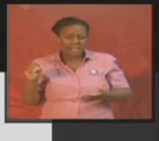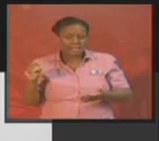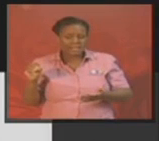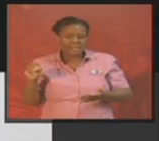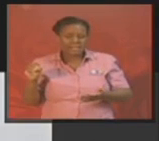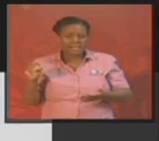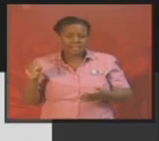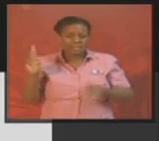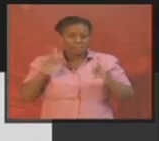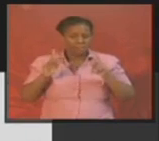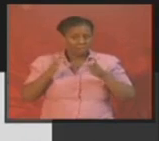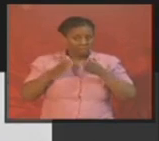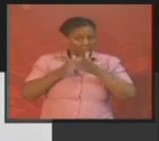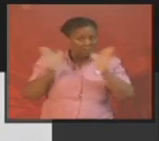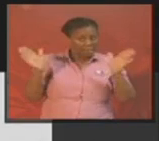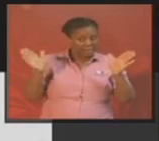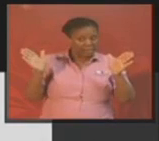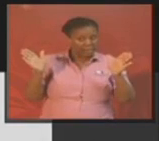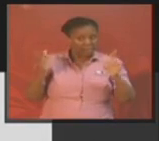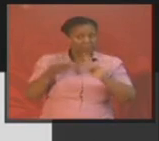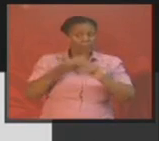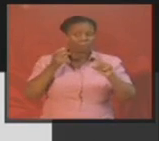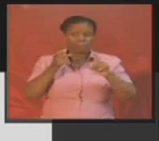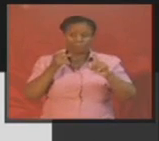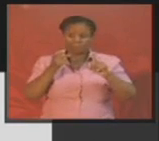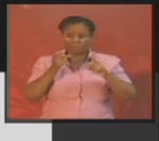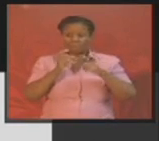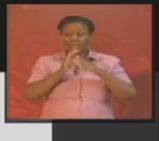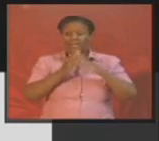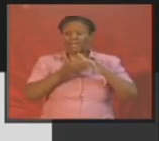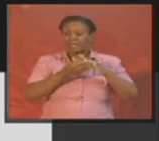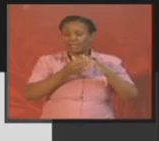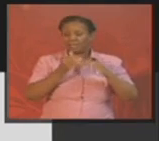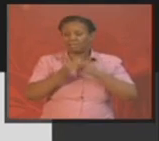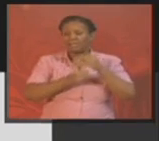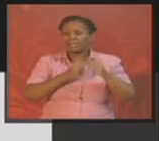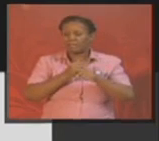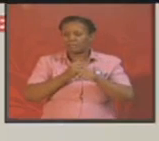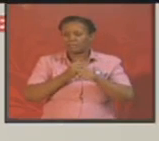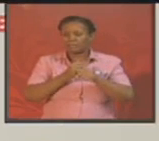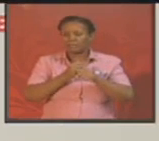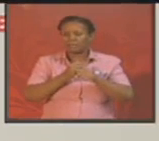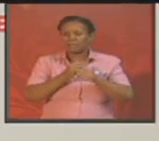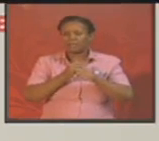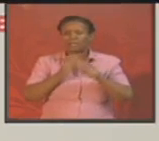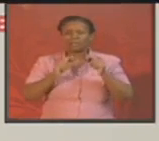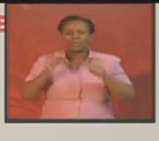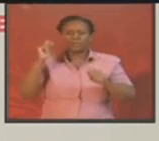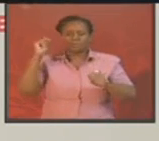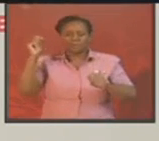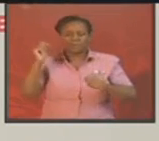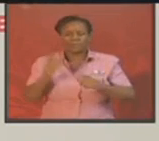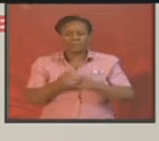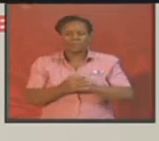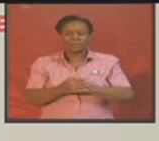especially considering our size and mass and how complicated that could be. Thank you. Okay,